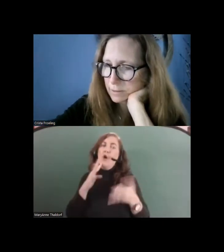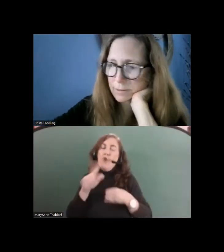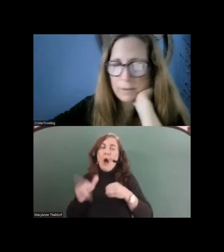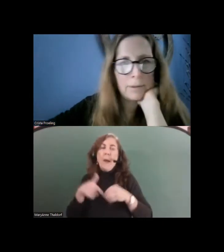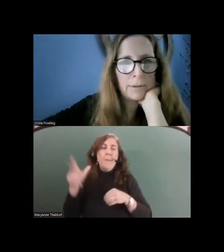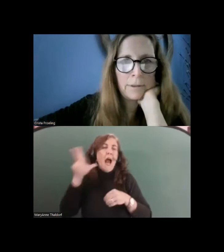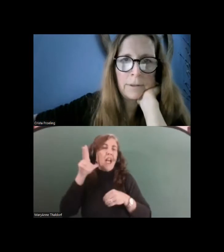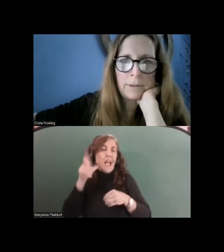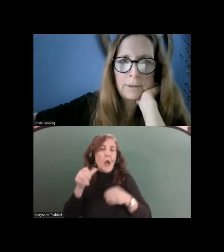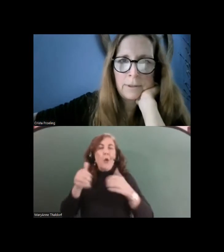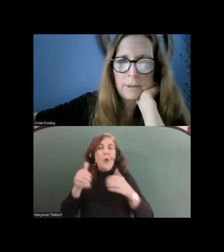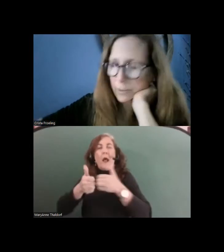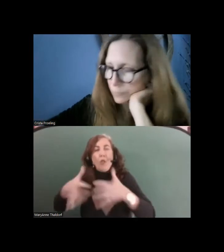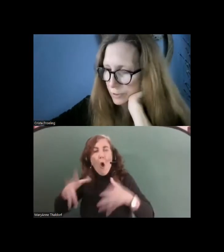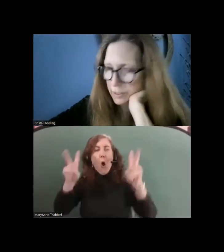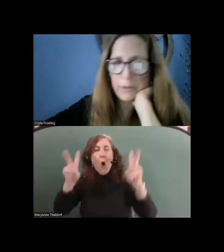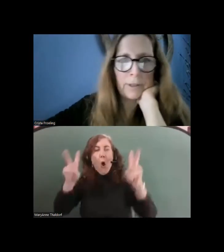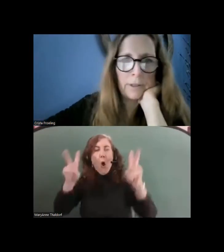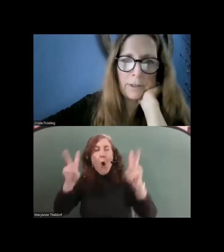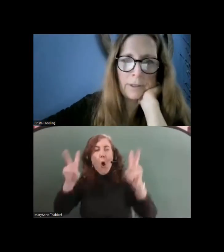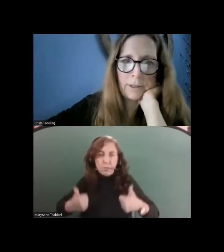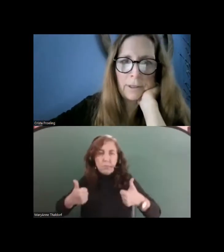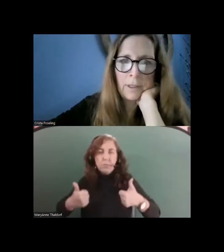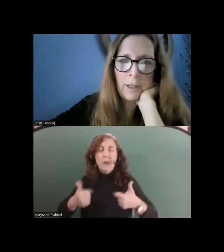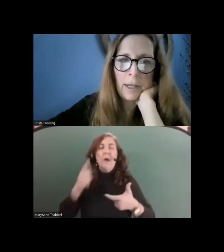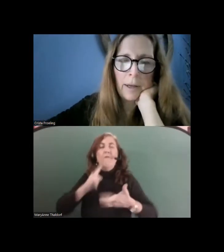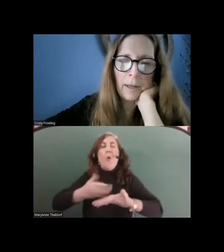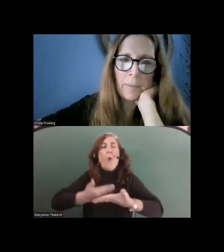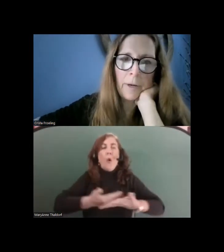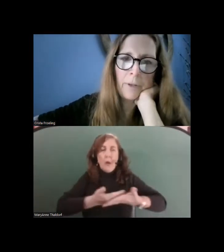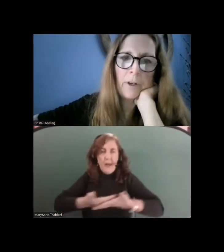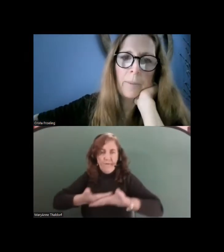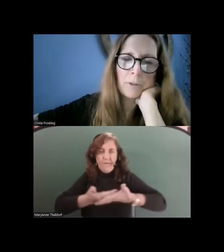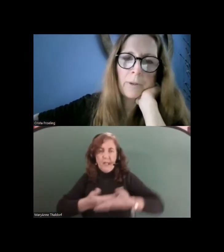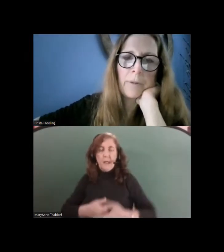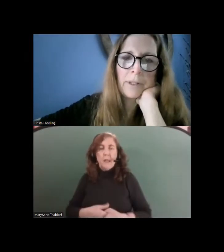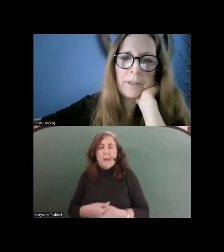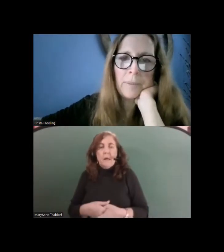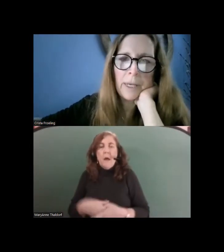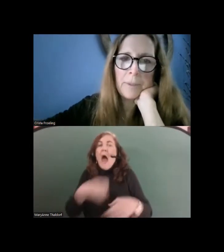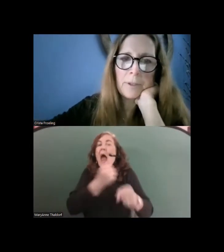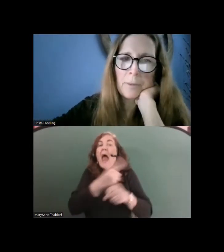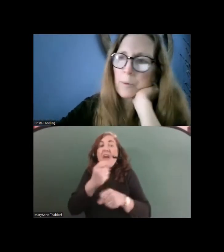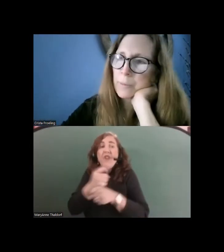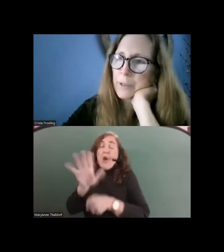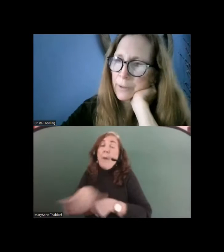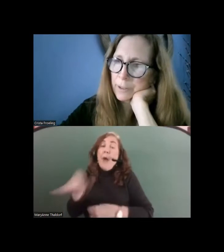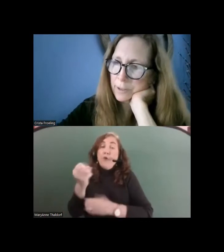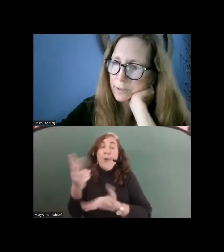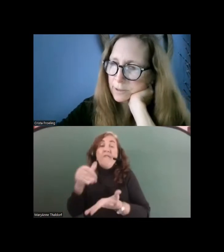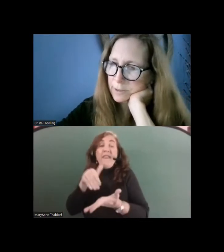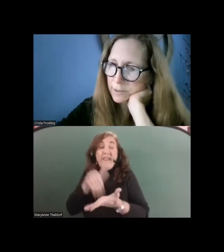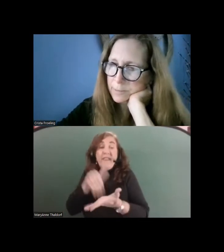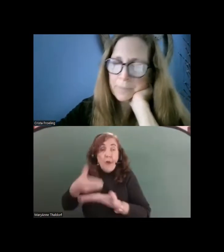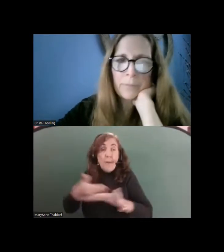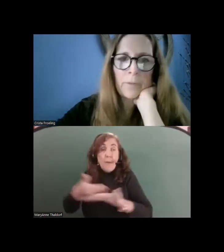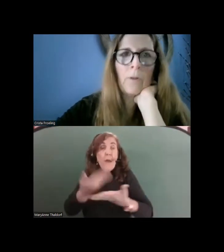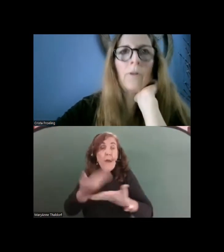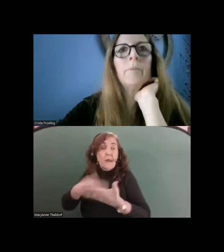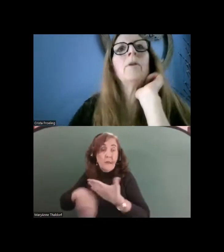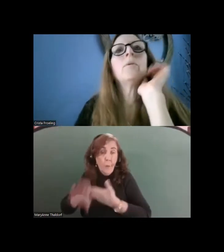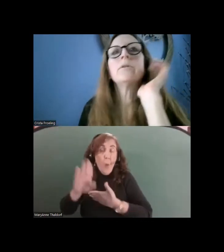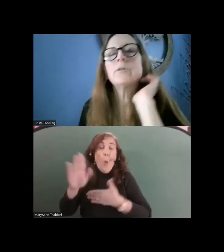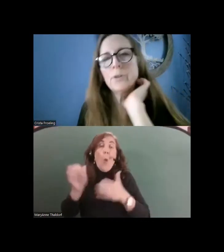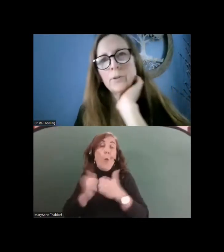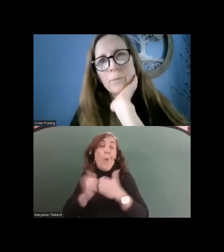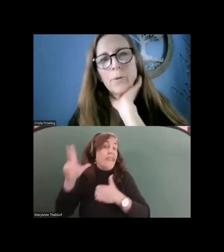loss. Infant hearing loss. Every year, about 12,000 babies are born with hearing loss, or